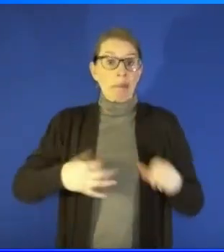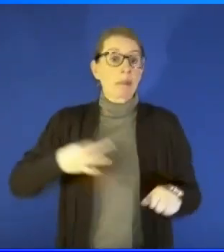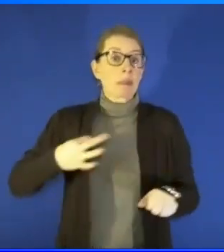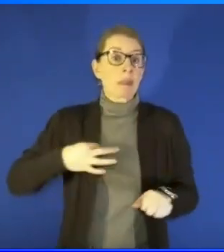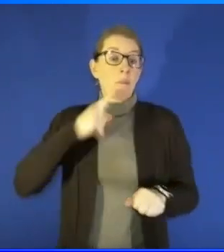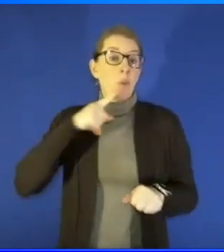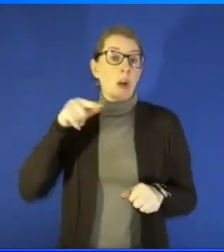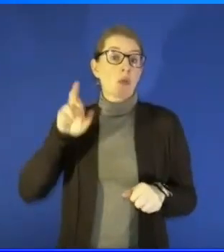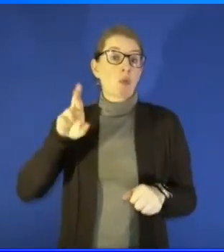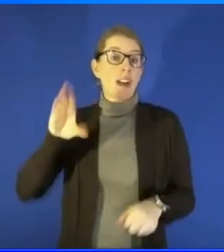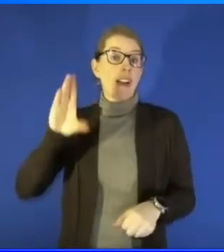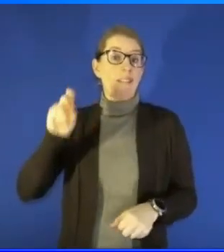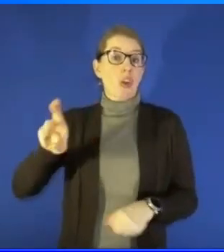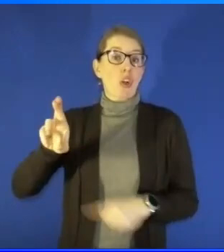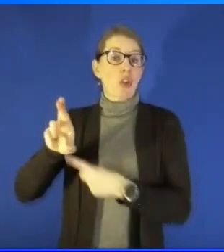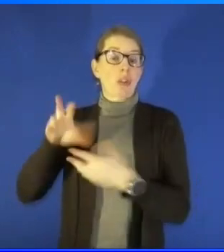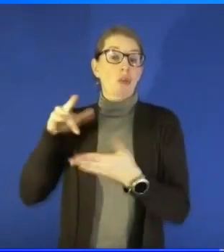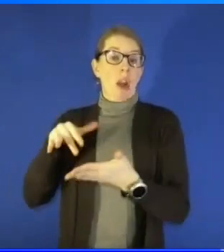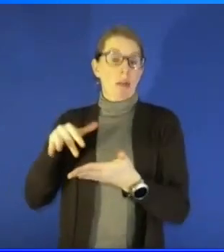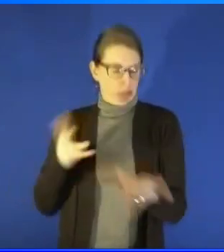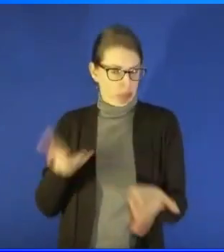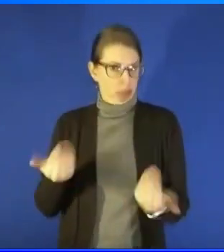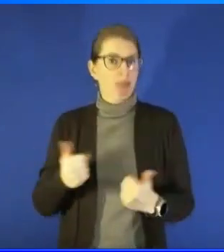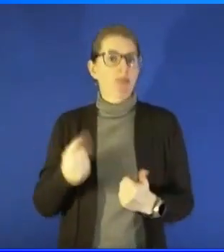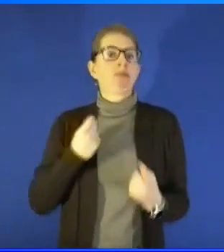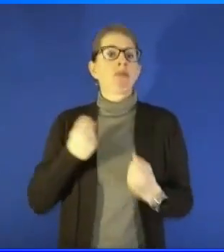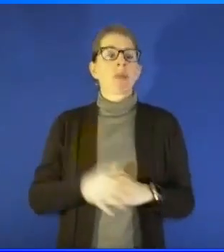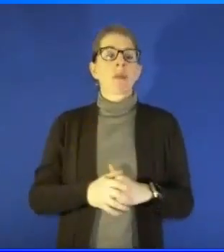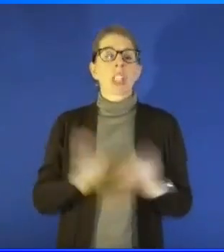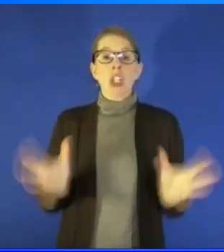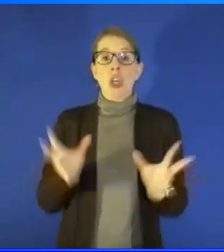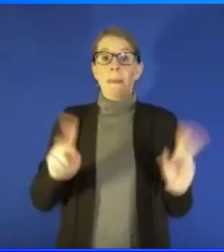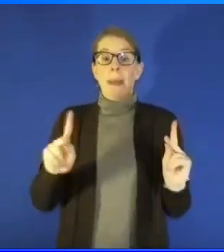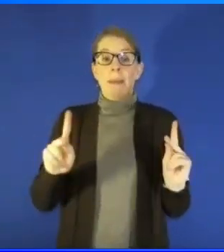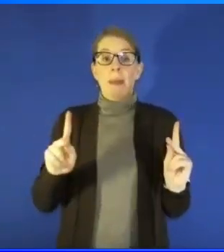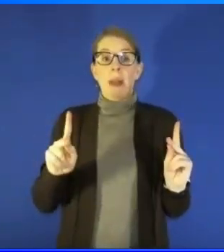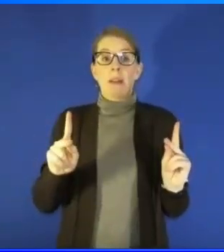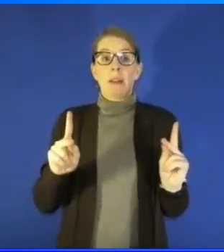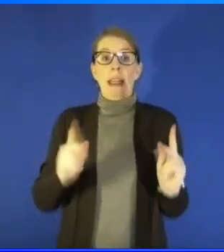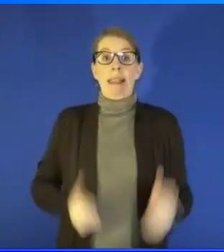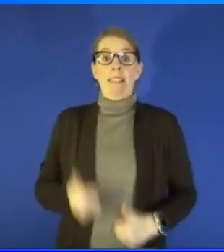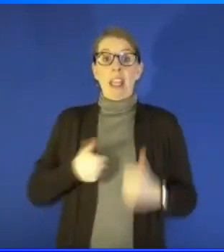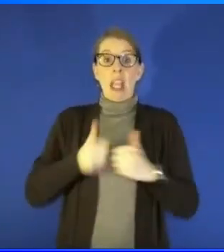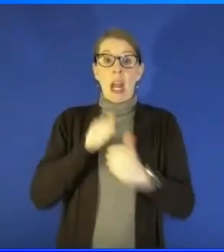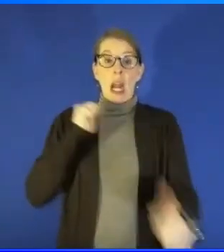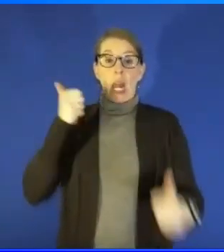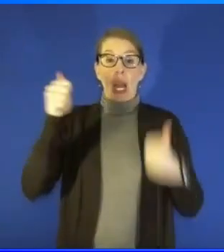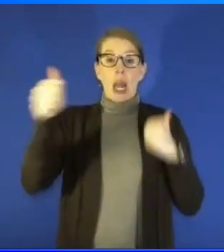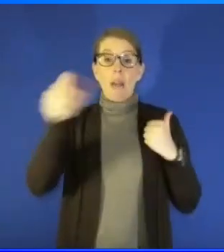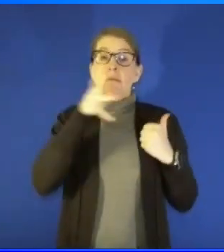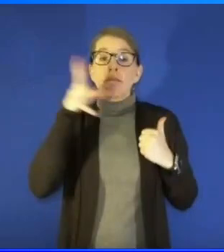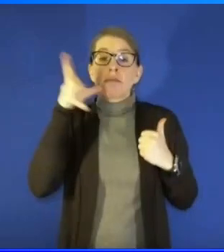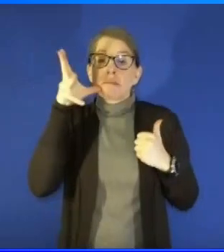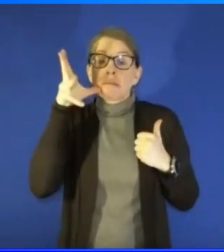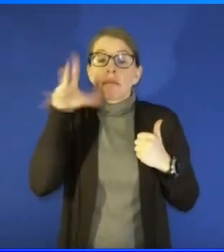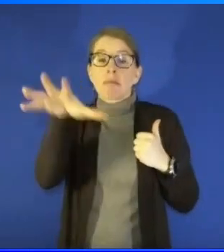want to encourage even folks that are living at a distance in rural communities from us to